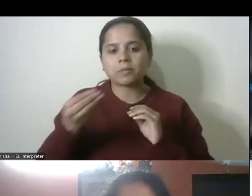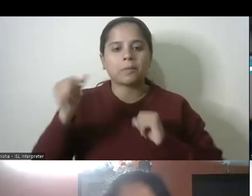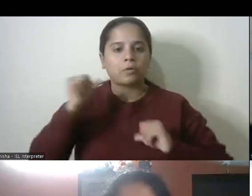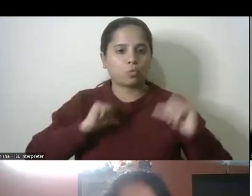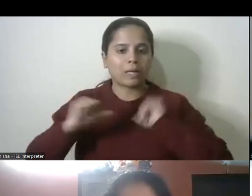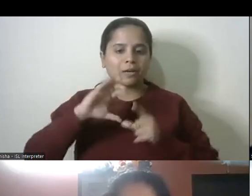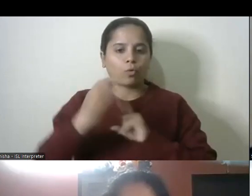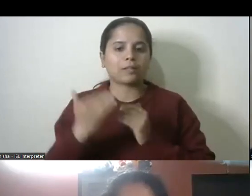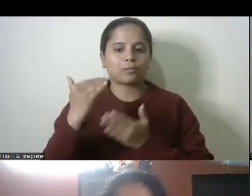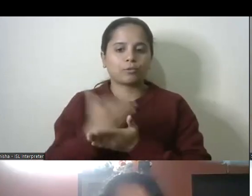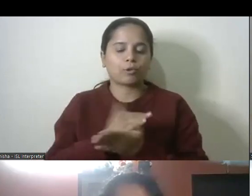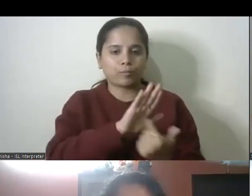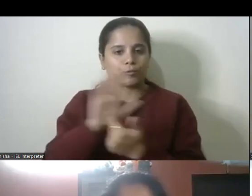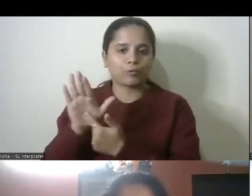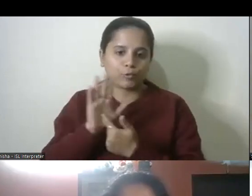cultural event.